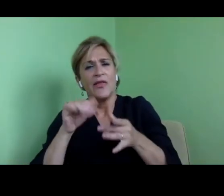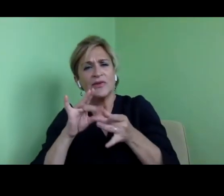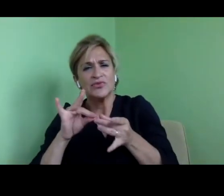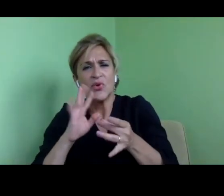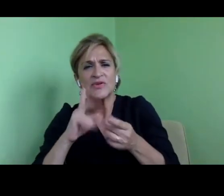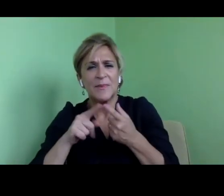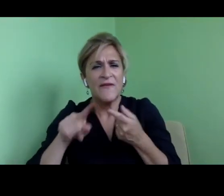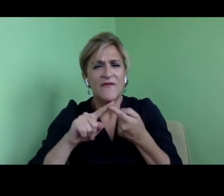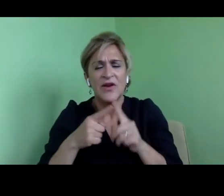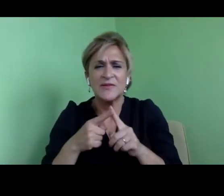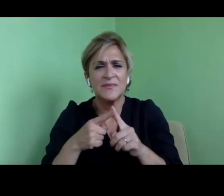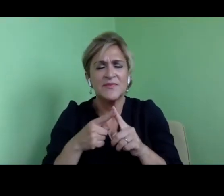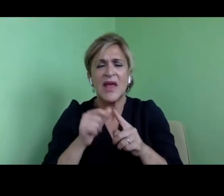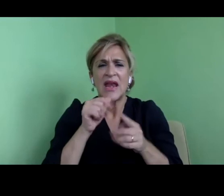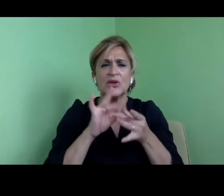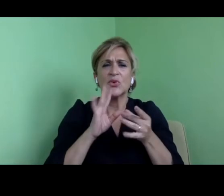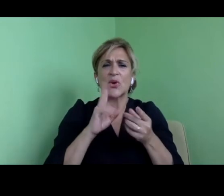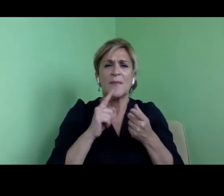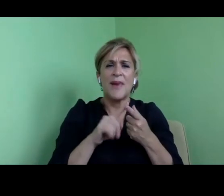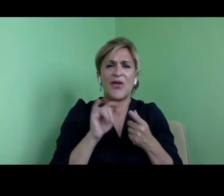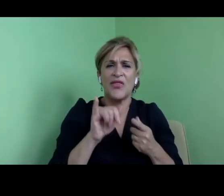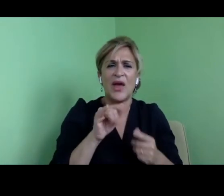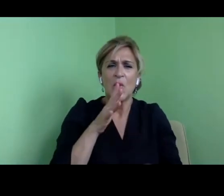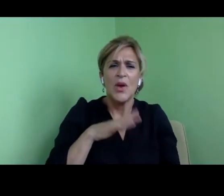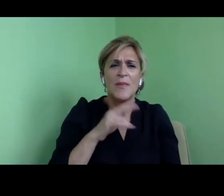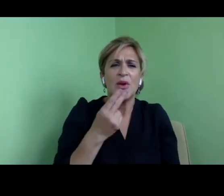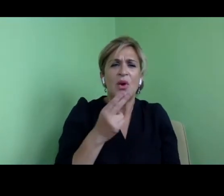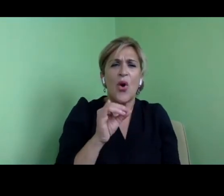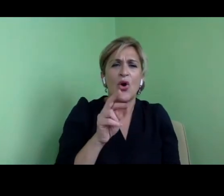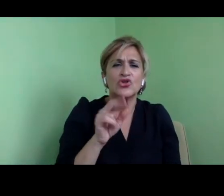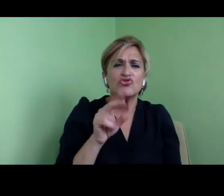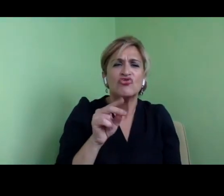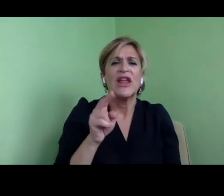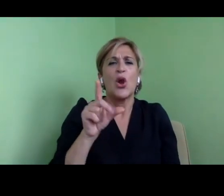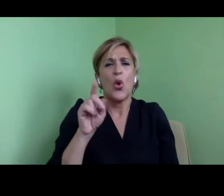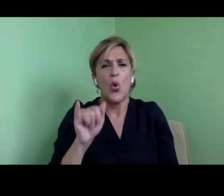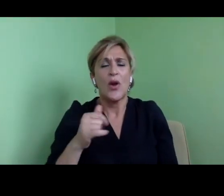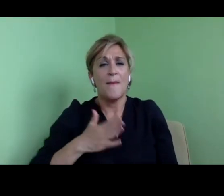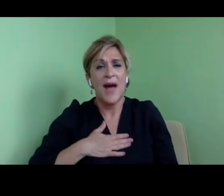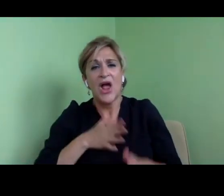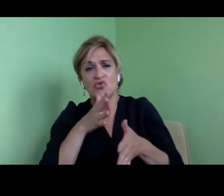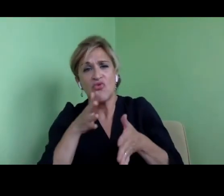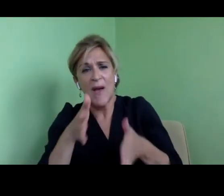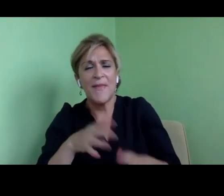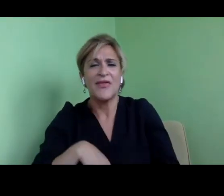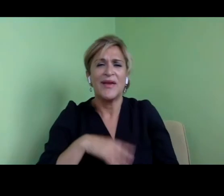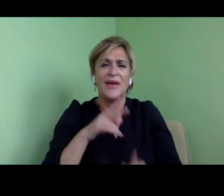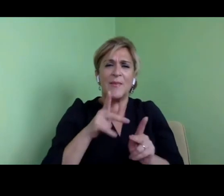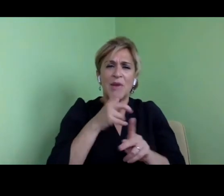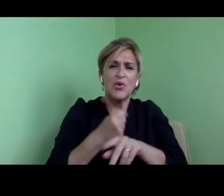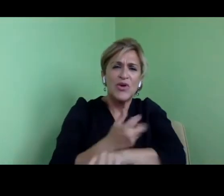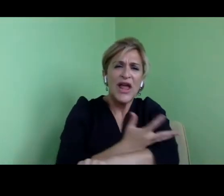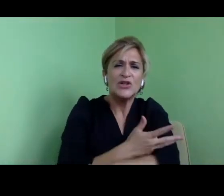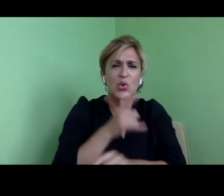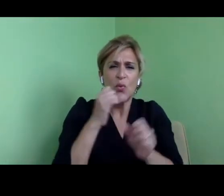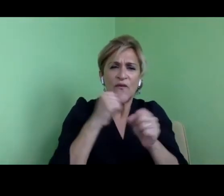is not about heroic women, Audrey Lord, June Jordan, Pat Parker, my grandmother and the cancer they fought. It's